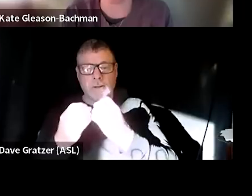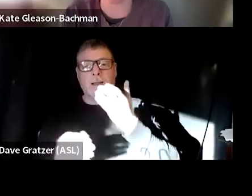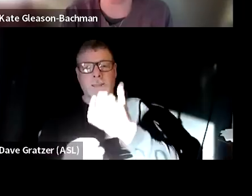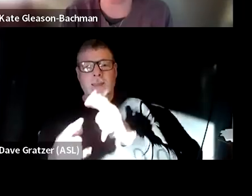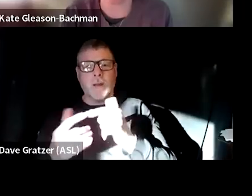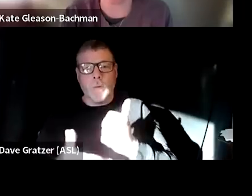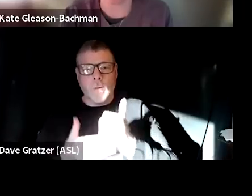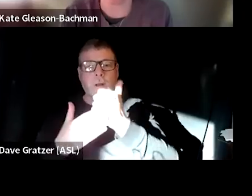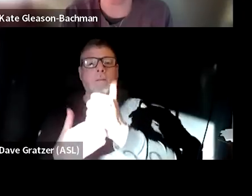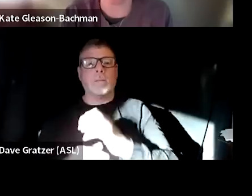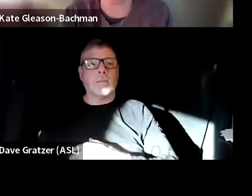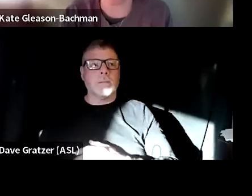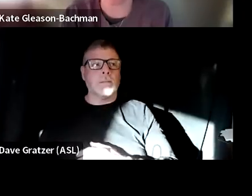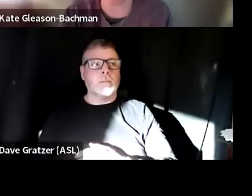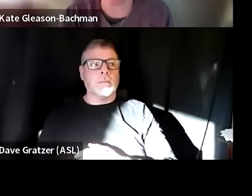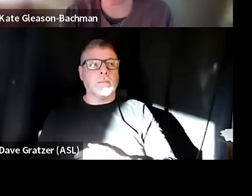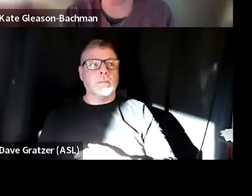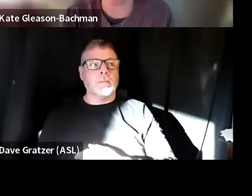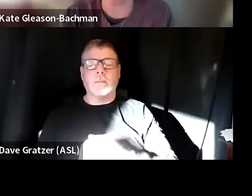help. They don't think it's police. They don't think it's,